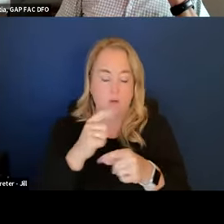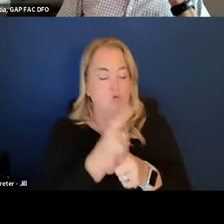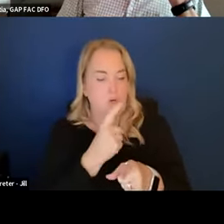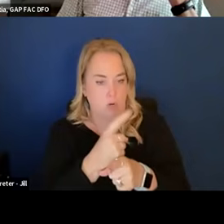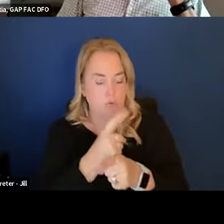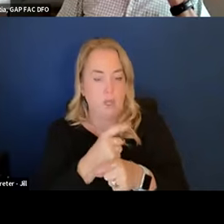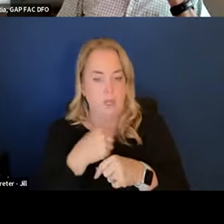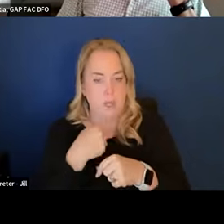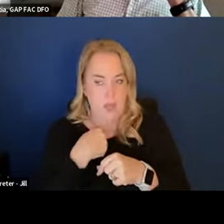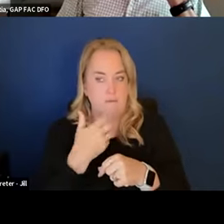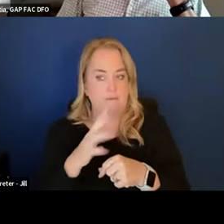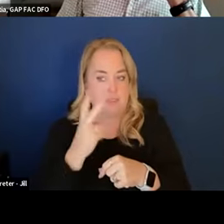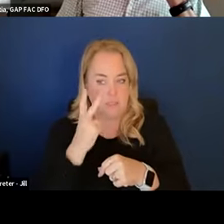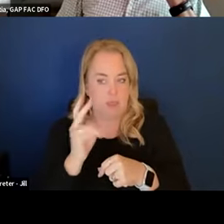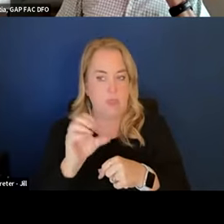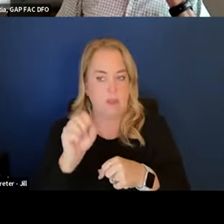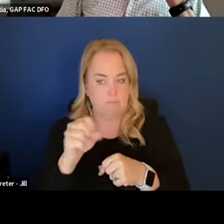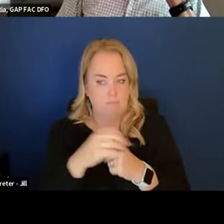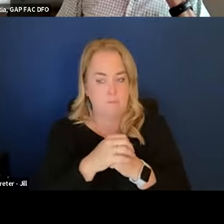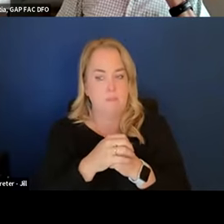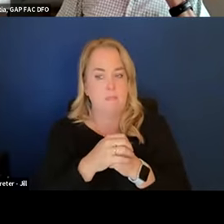Yeah, and I've seen that,